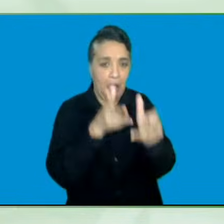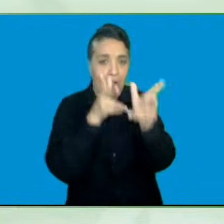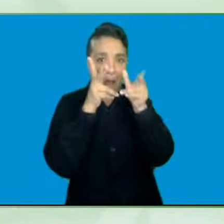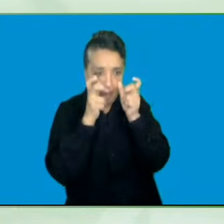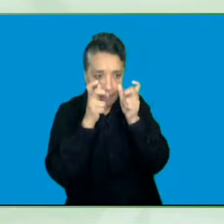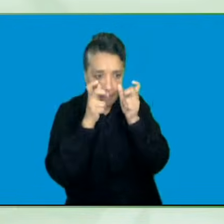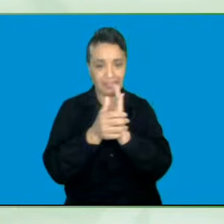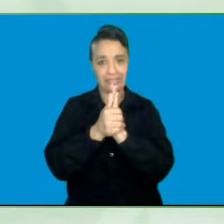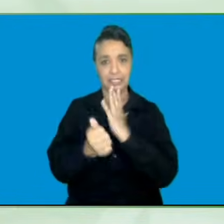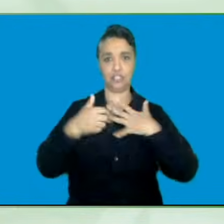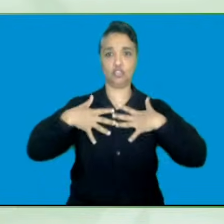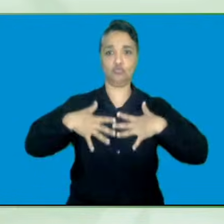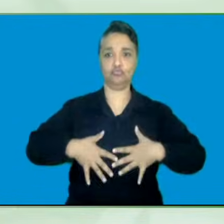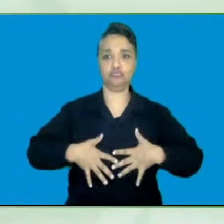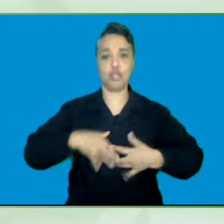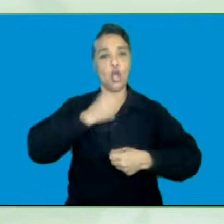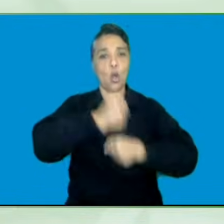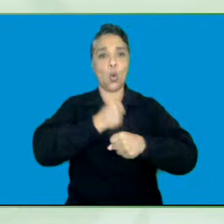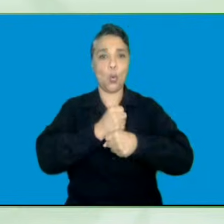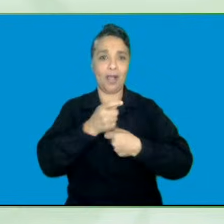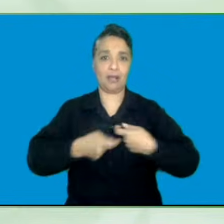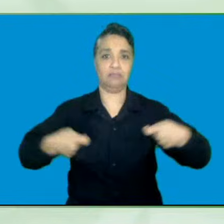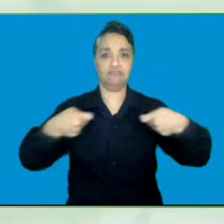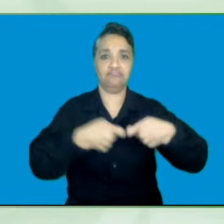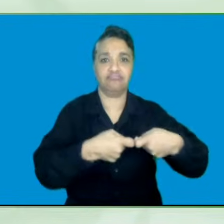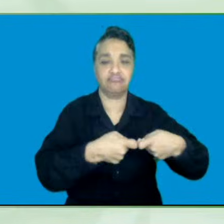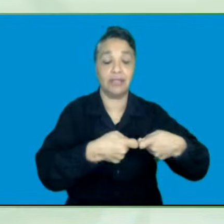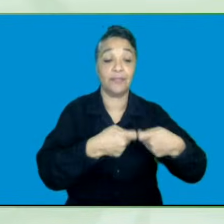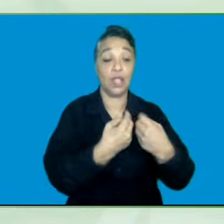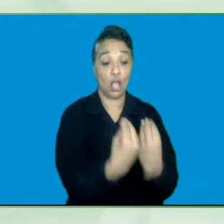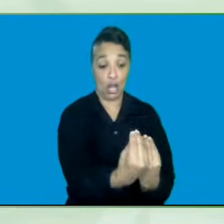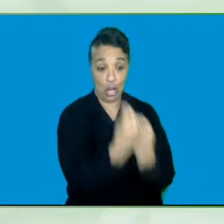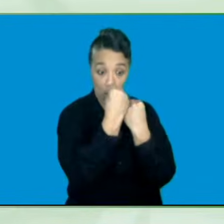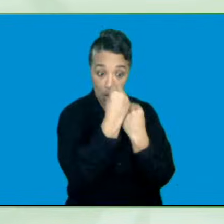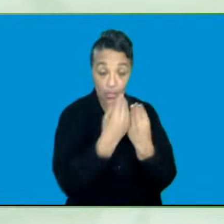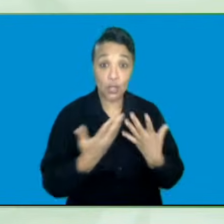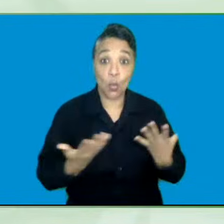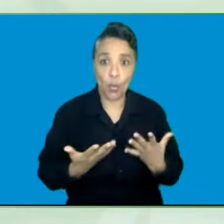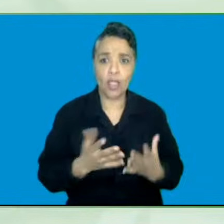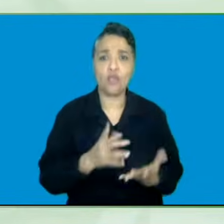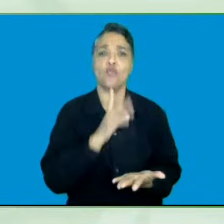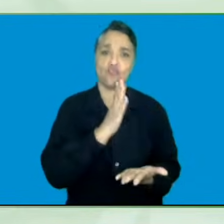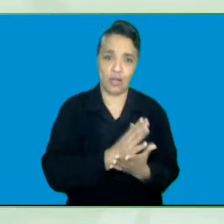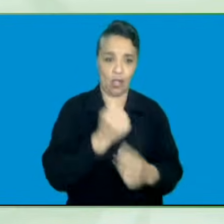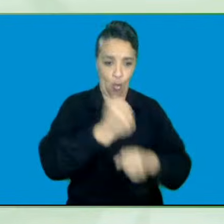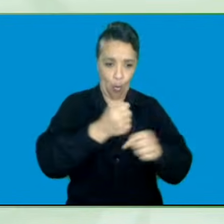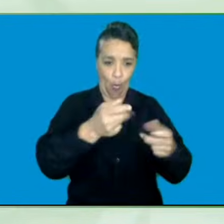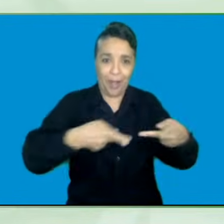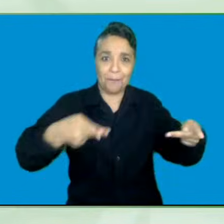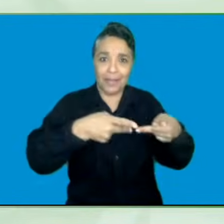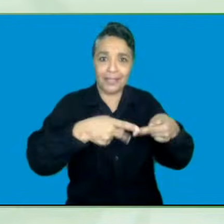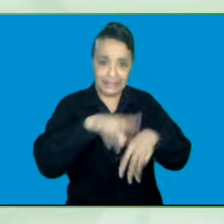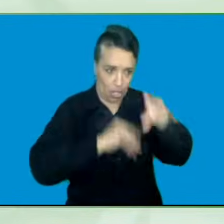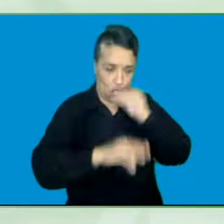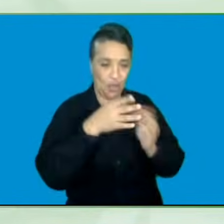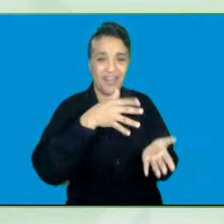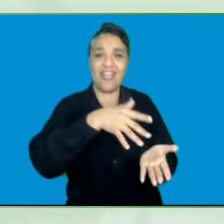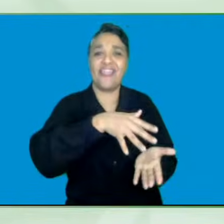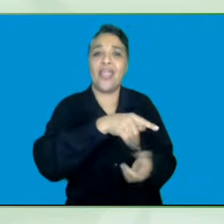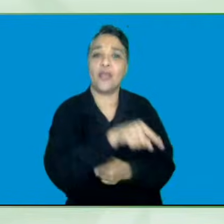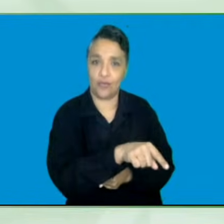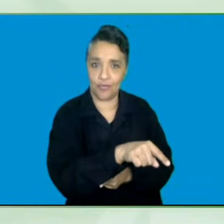skills, and where at least some of the learning takes place in a real work environment. So depending on the